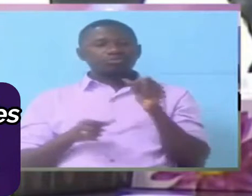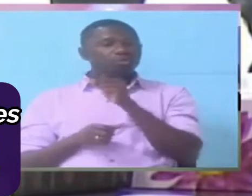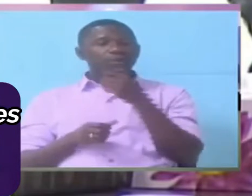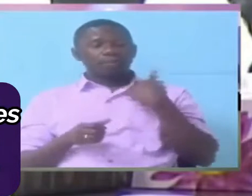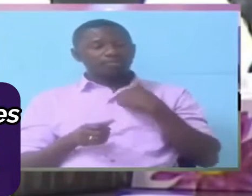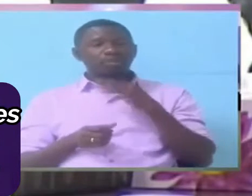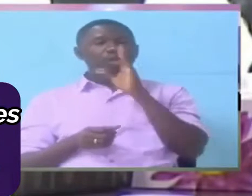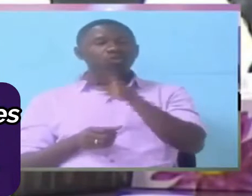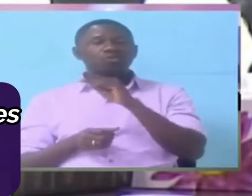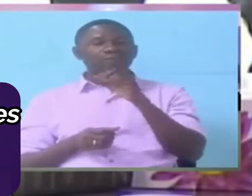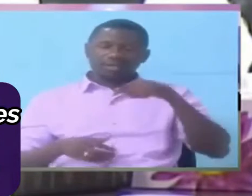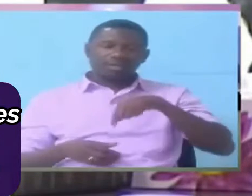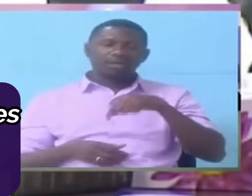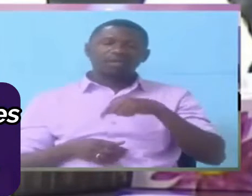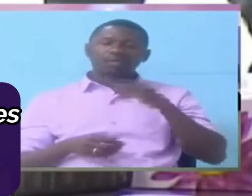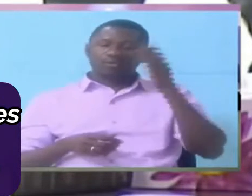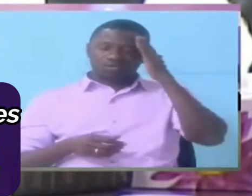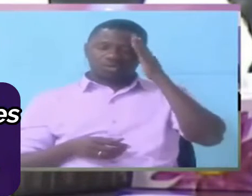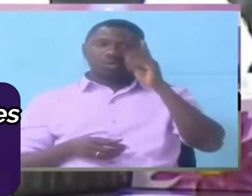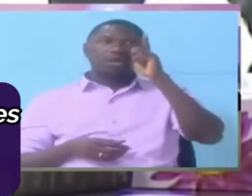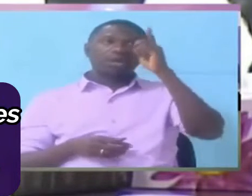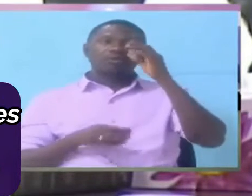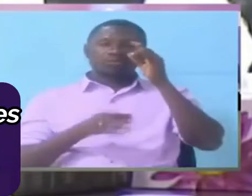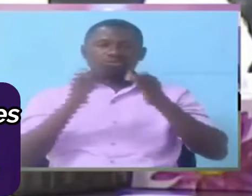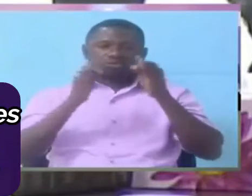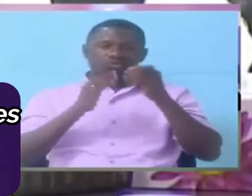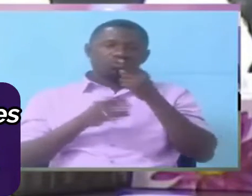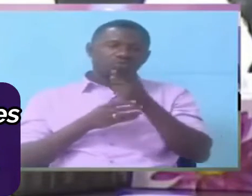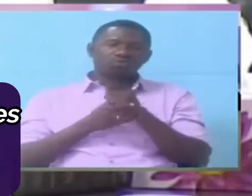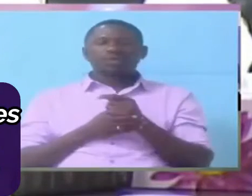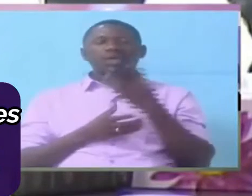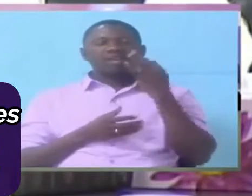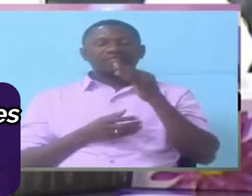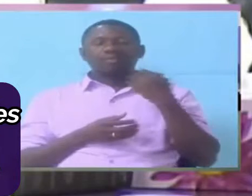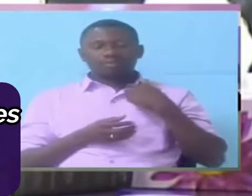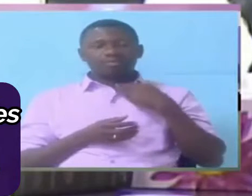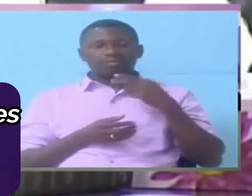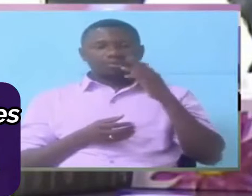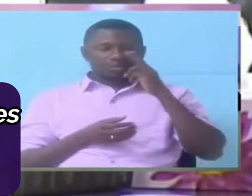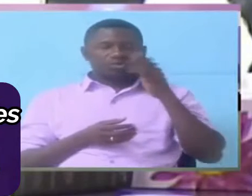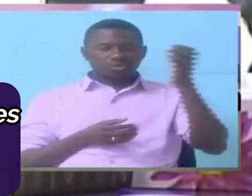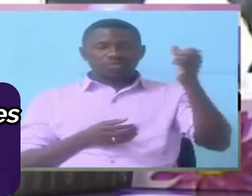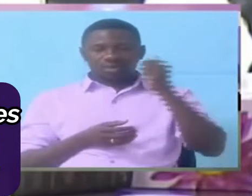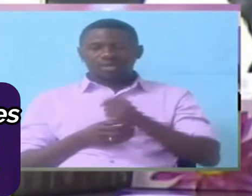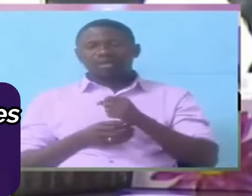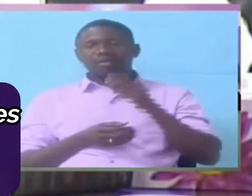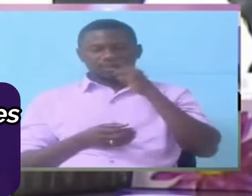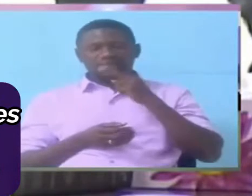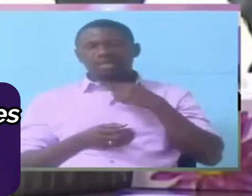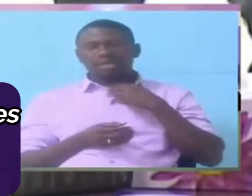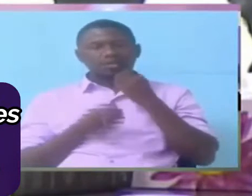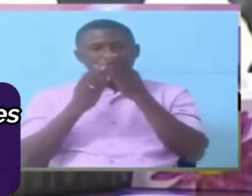Some of them, they do it for a purpose. People come here. If you come here, you should speak